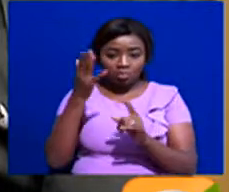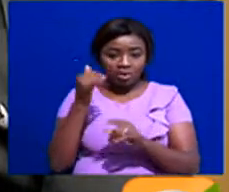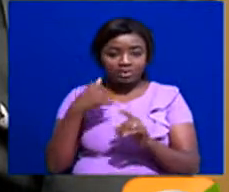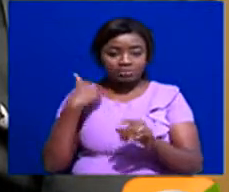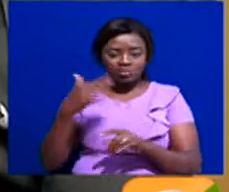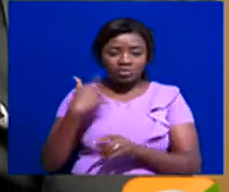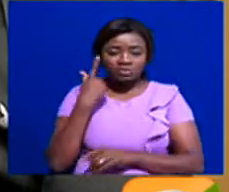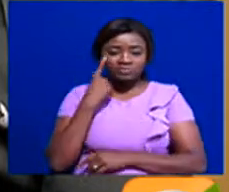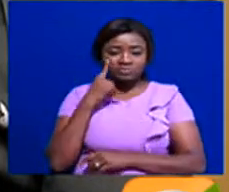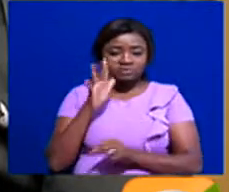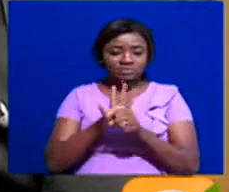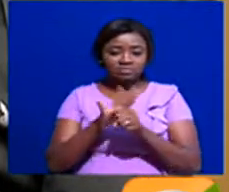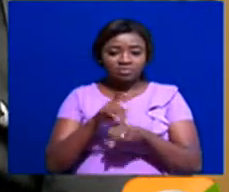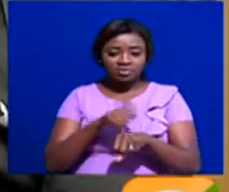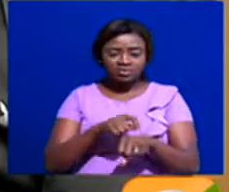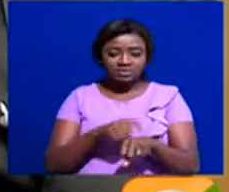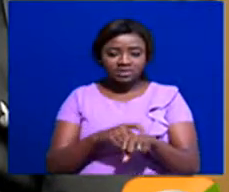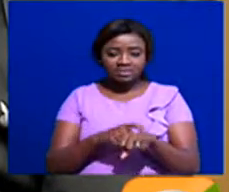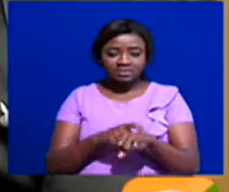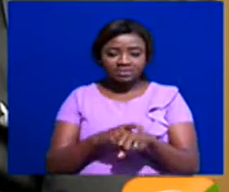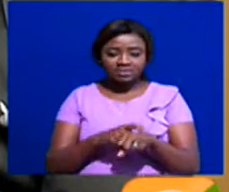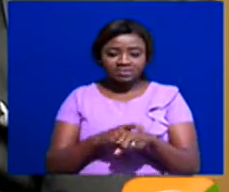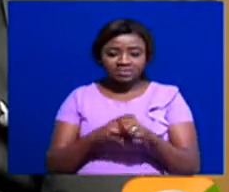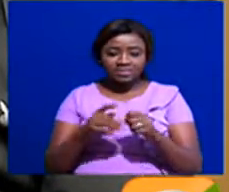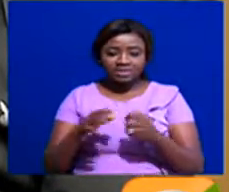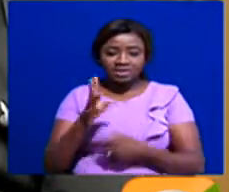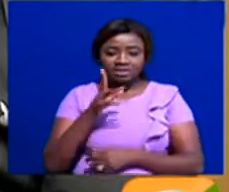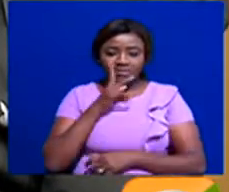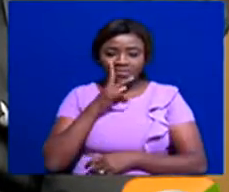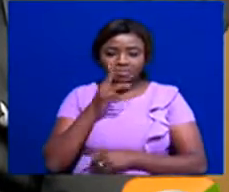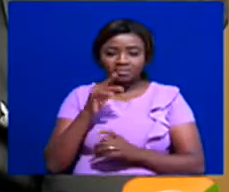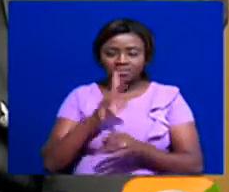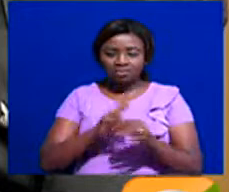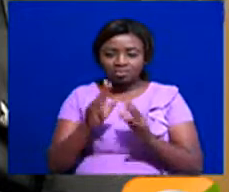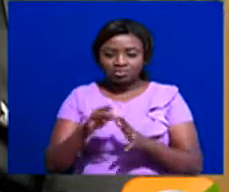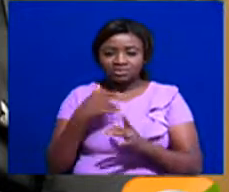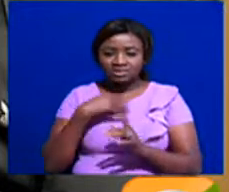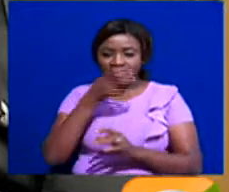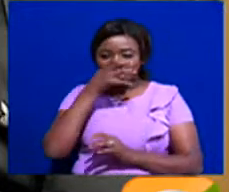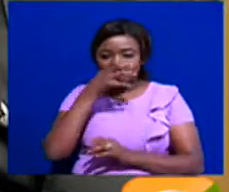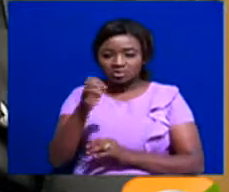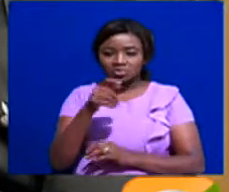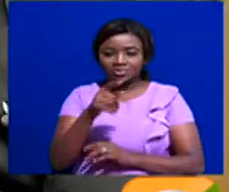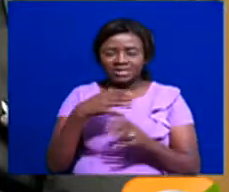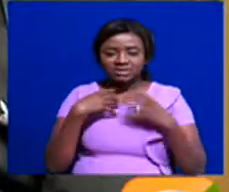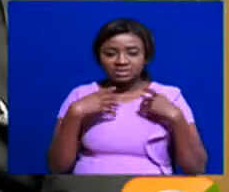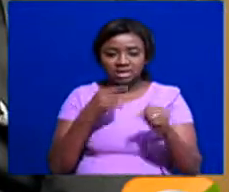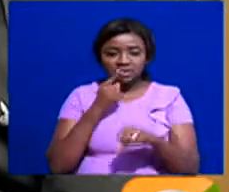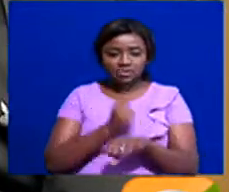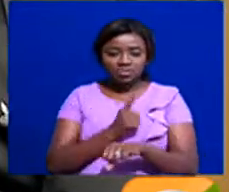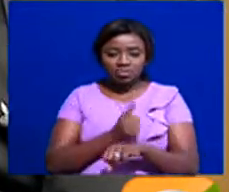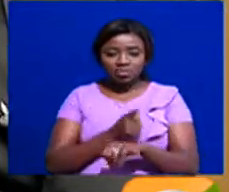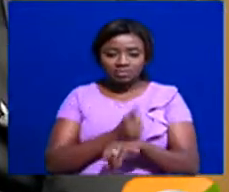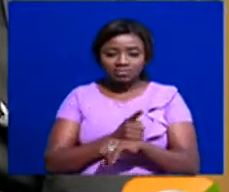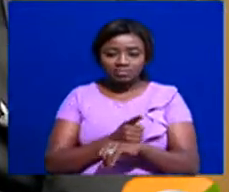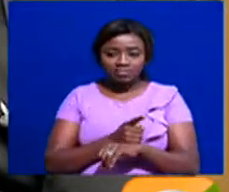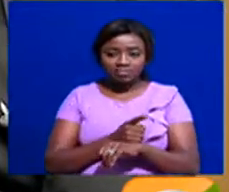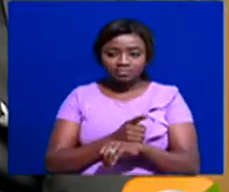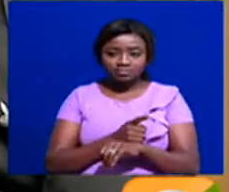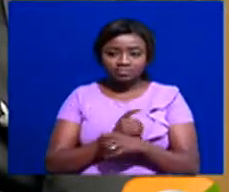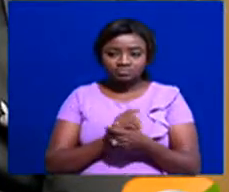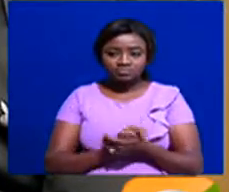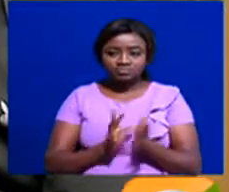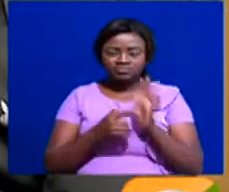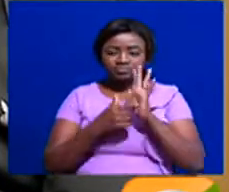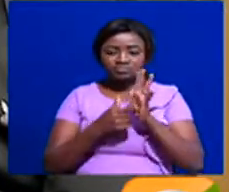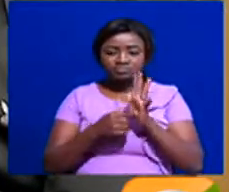the tobacco industry neglects these health warnings, especially when with the novel products.